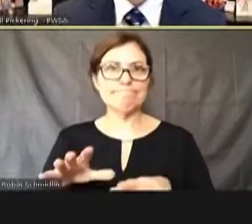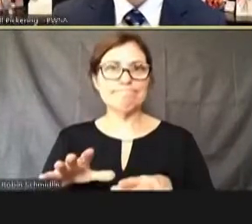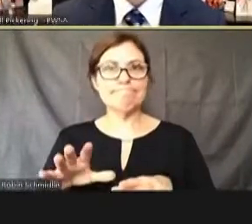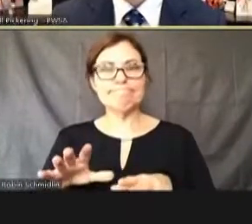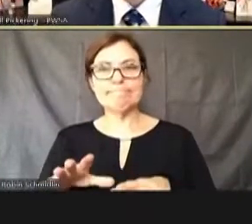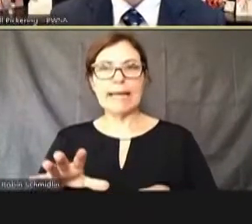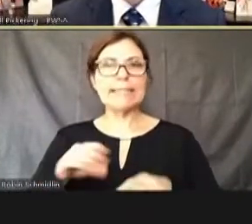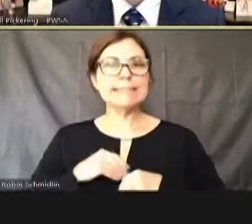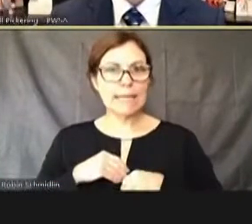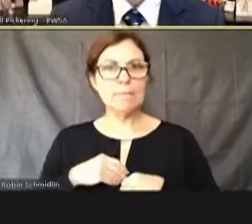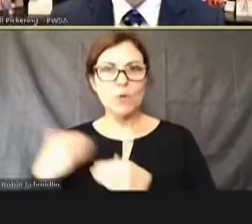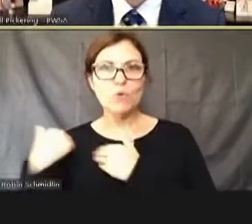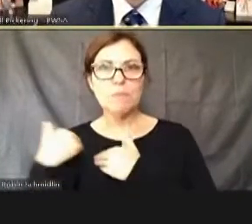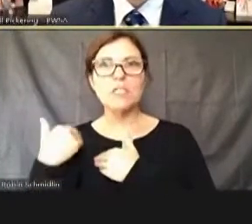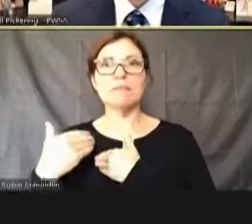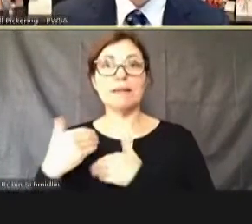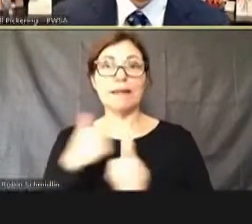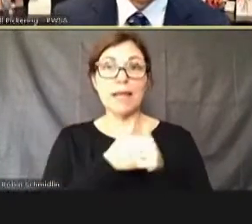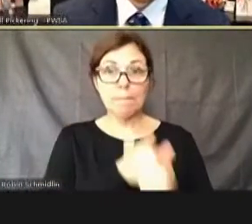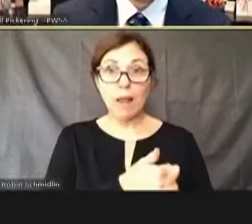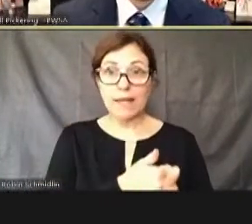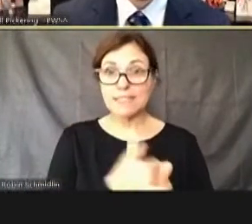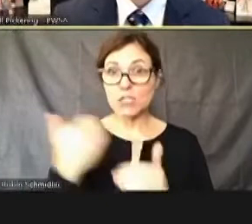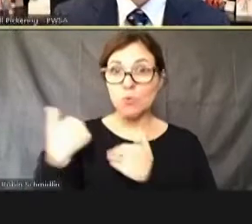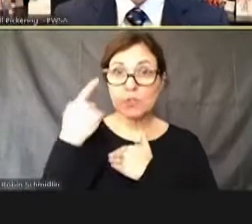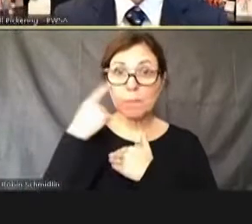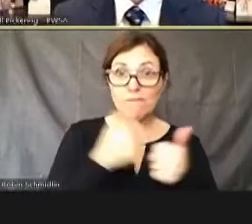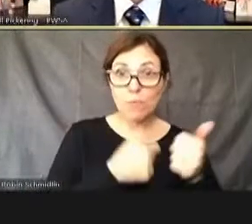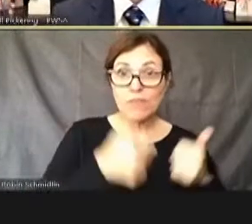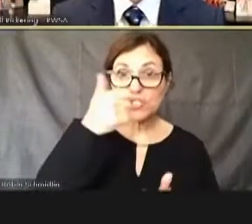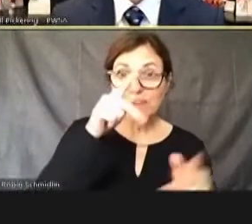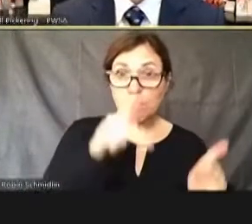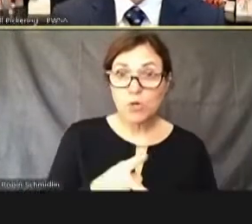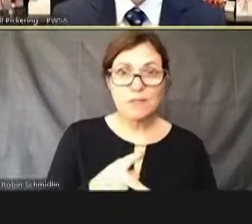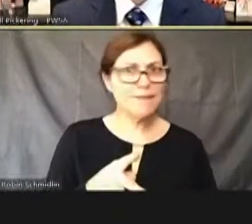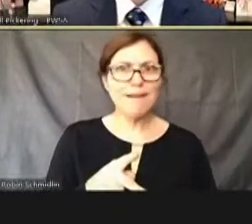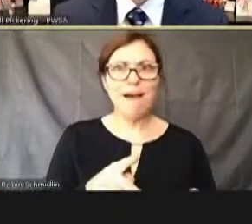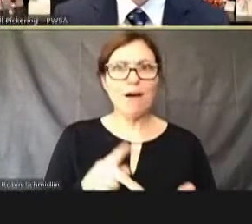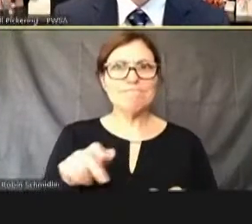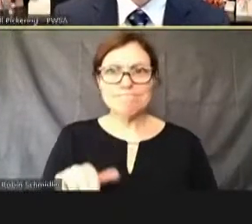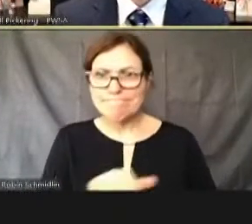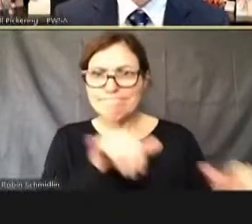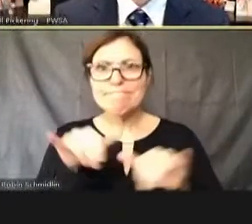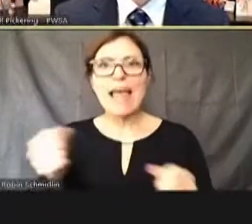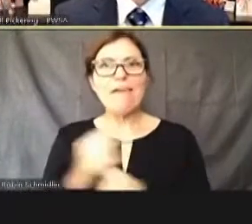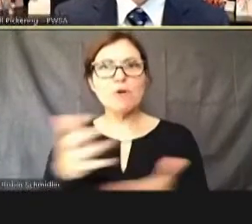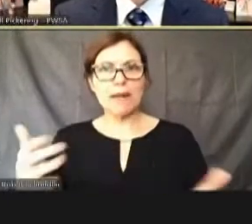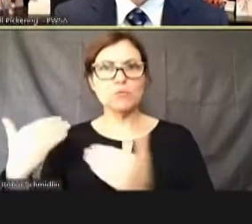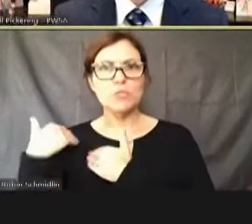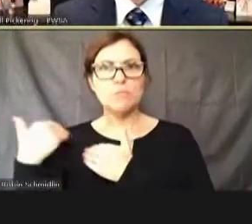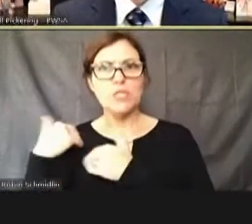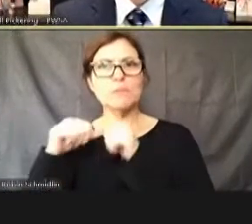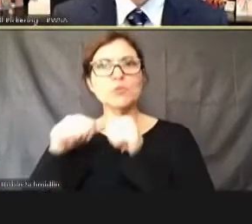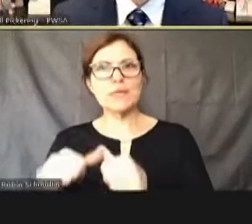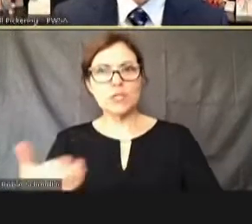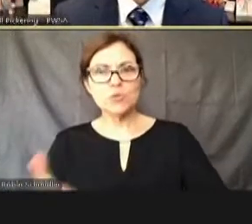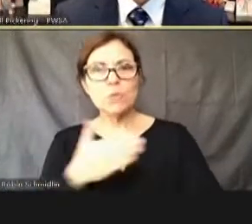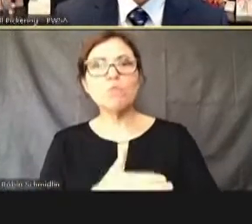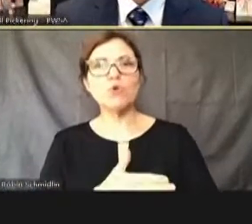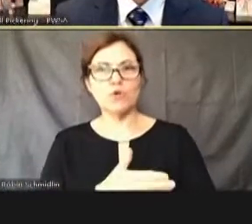just the responsibility of our chief. It is everyone's responsibility to make sure that we continue to improve and stay on the right